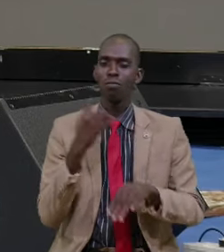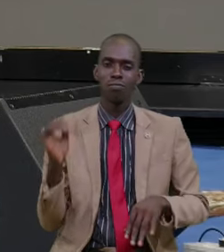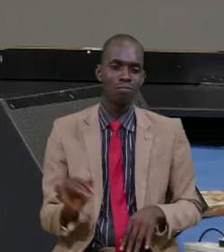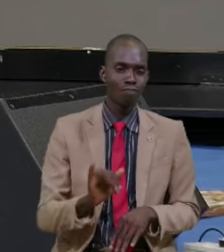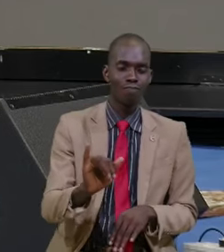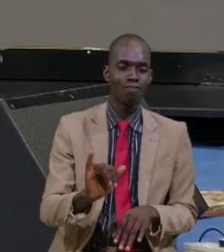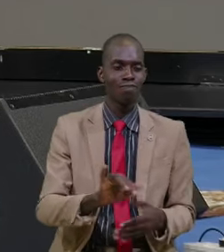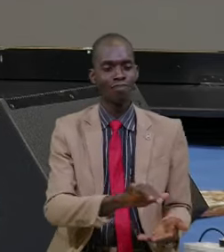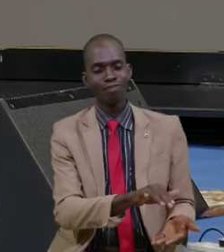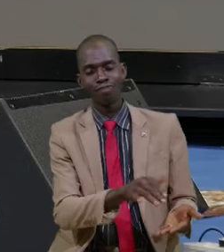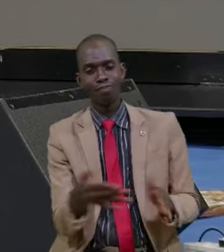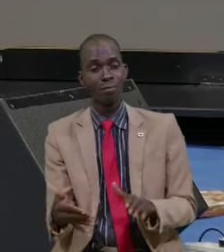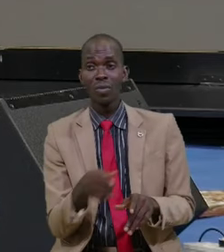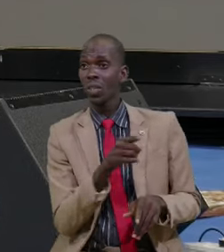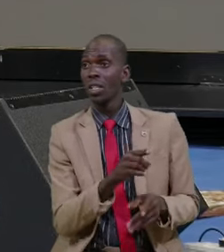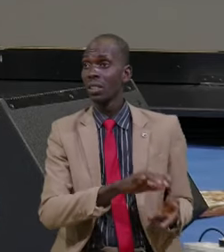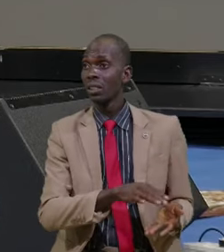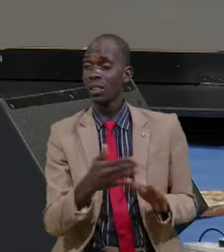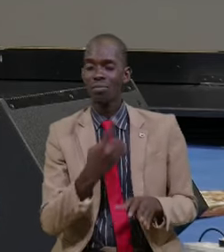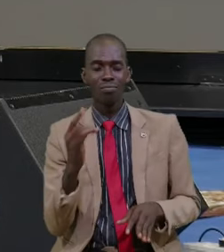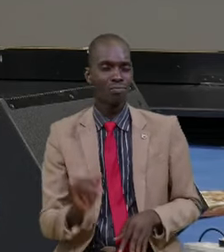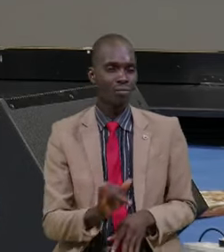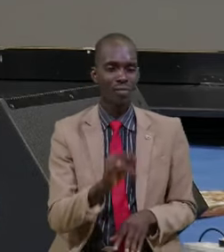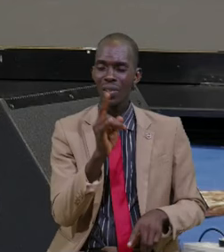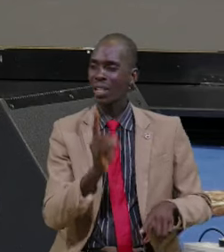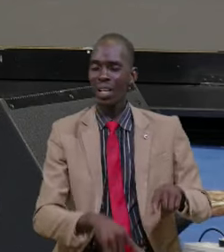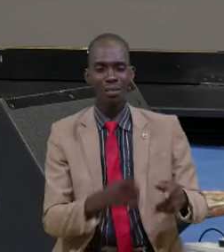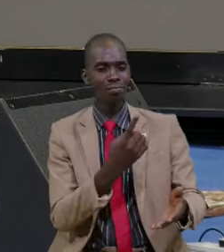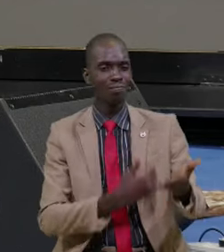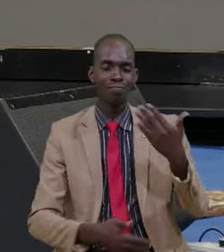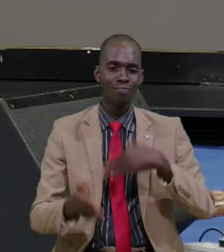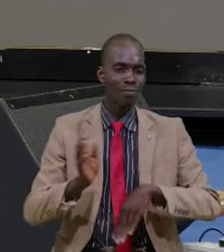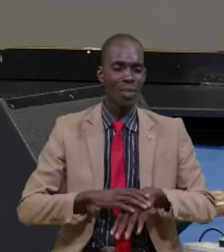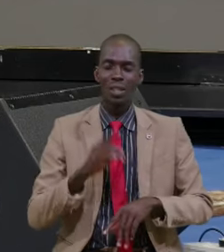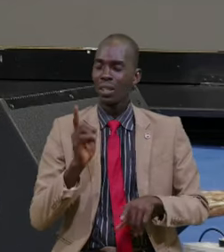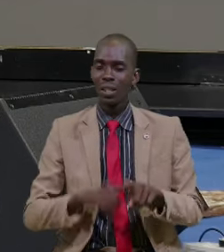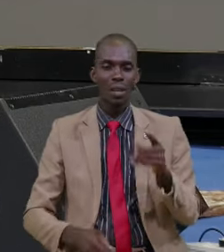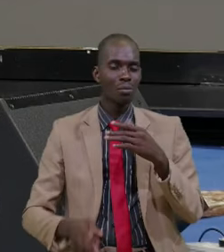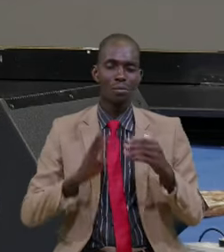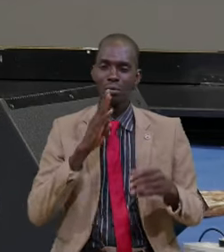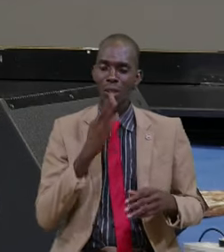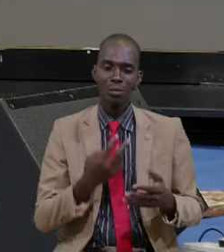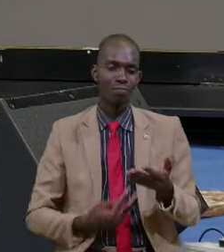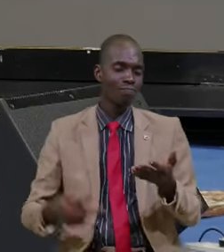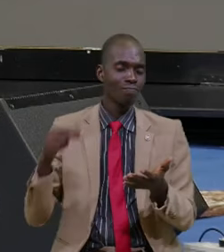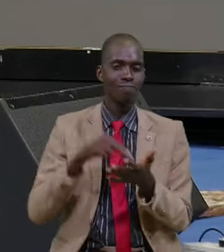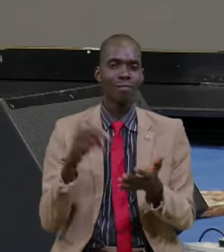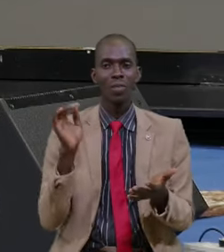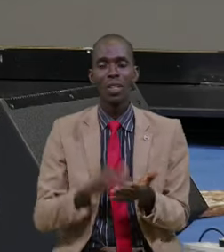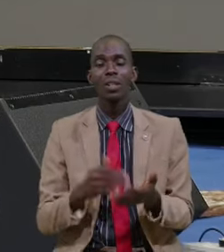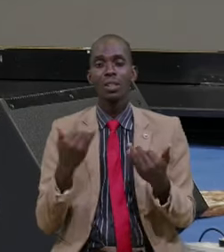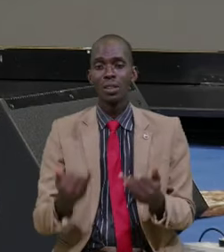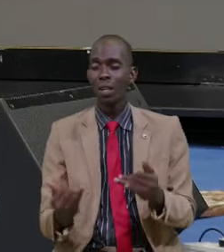It's gone. It can never revive or be resuscitated again. Put a stone.